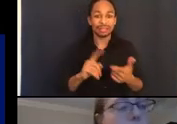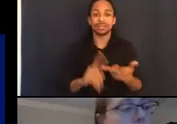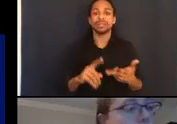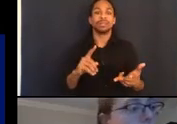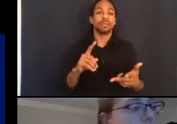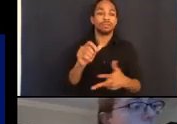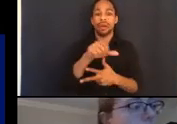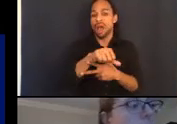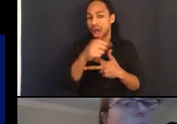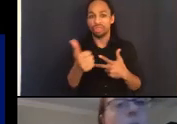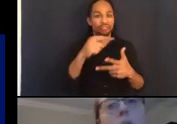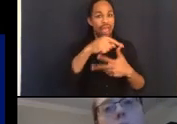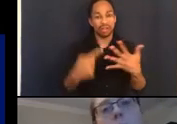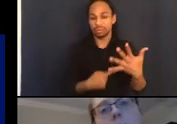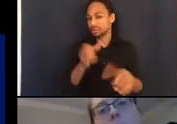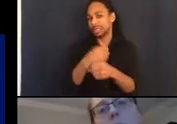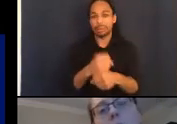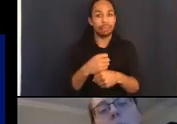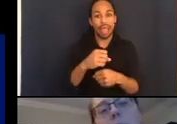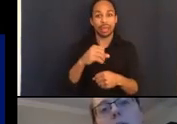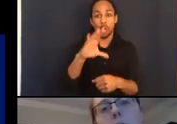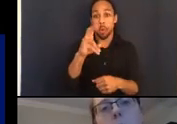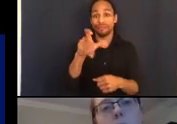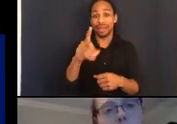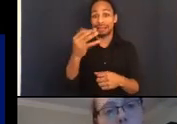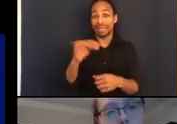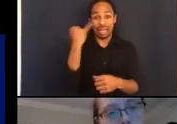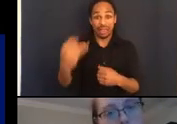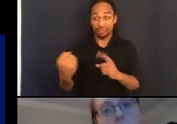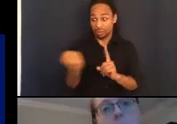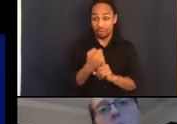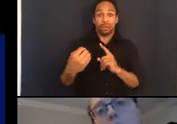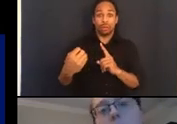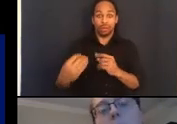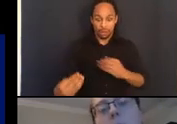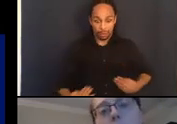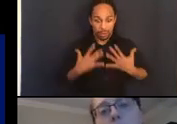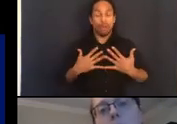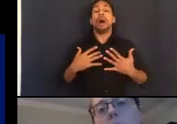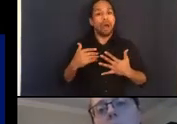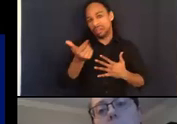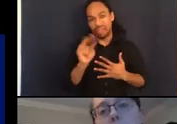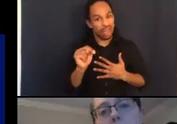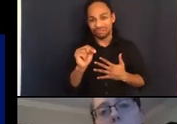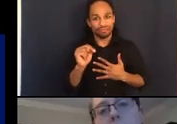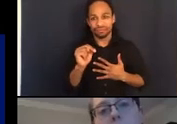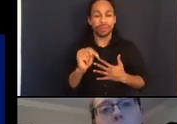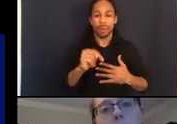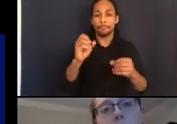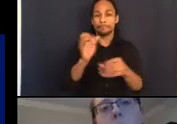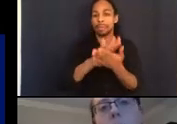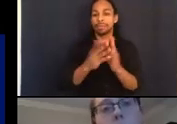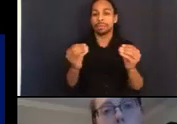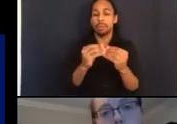much more serious, and then are also likely to have less access to protective measures, including health insurance and have a primary care provider,